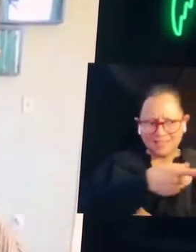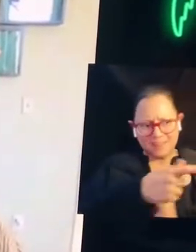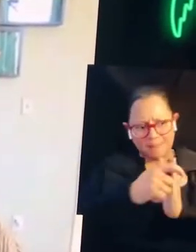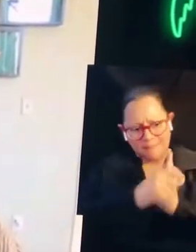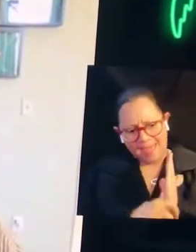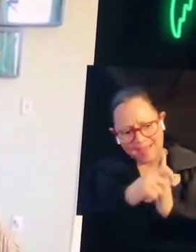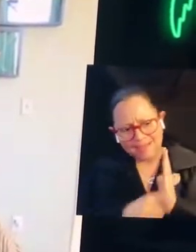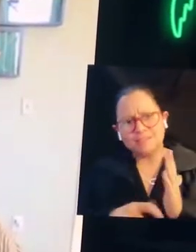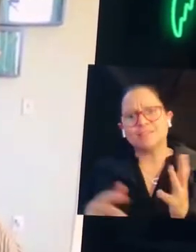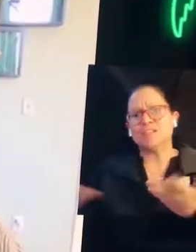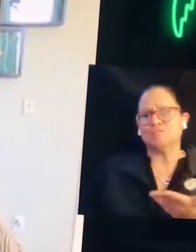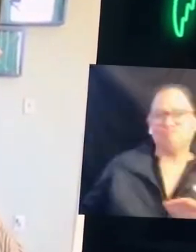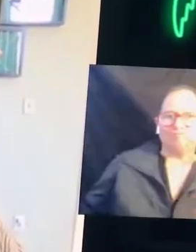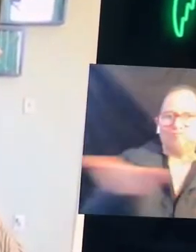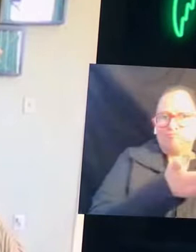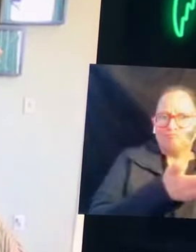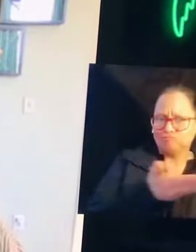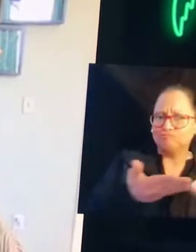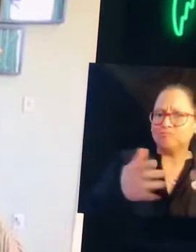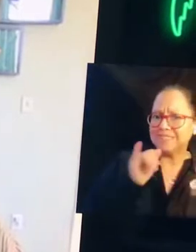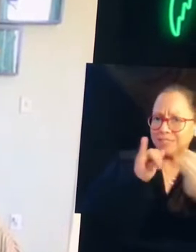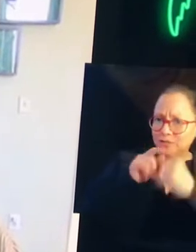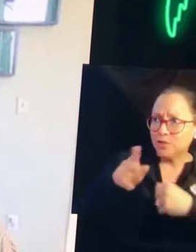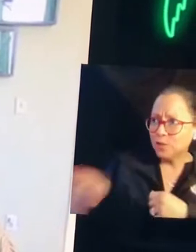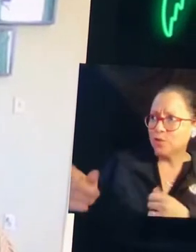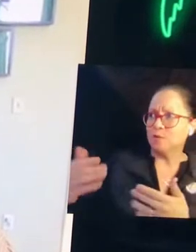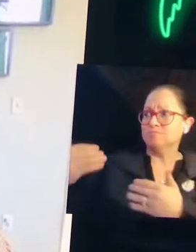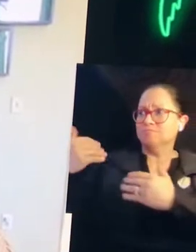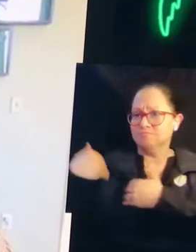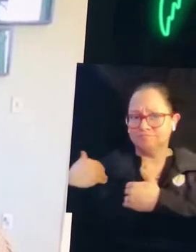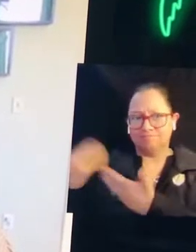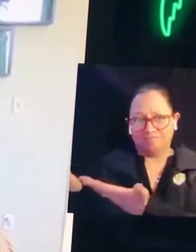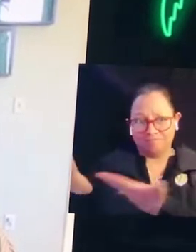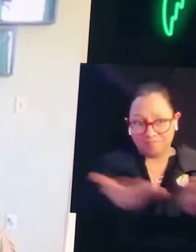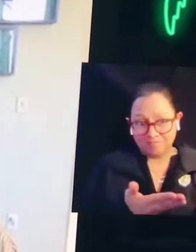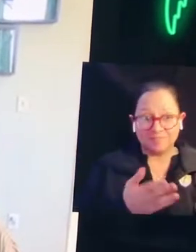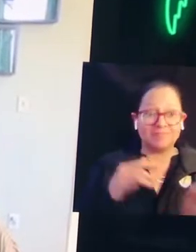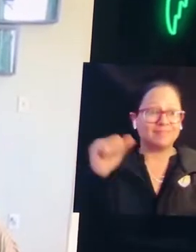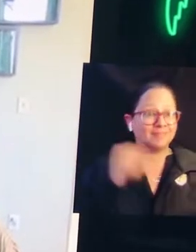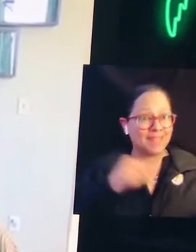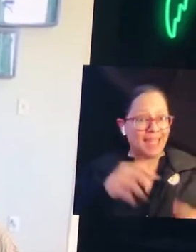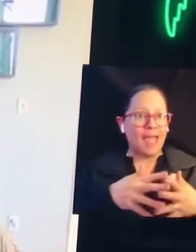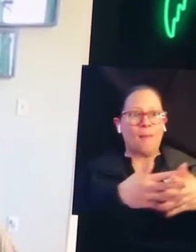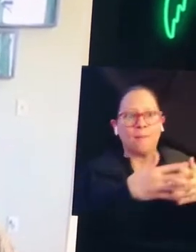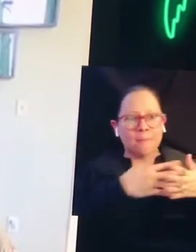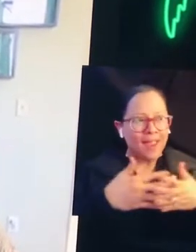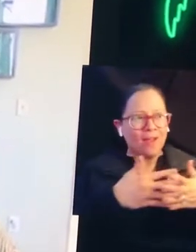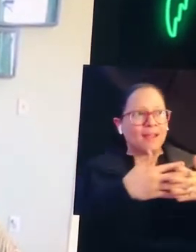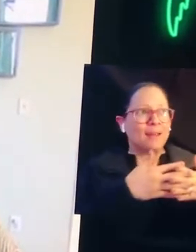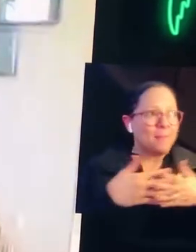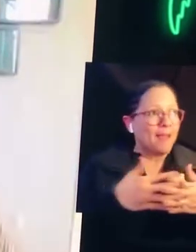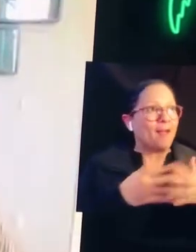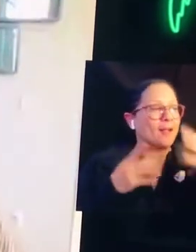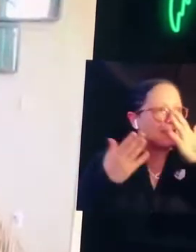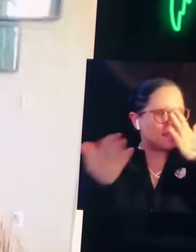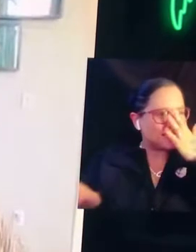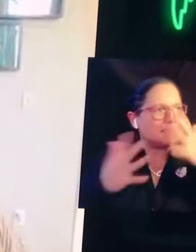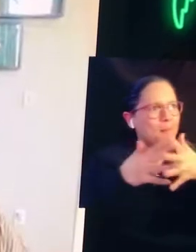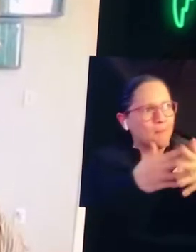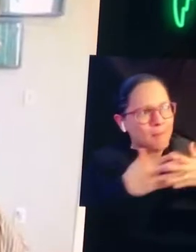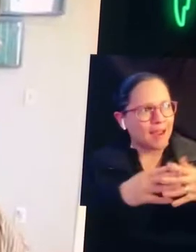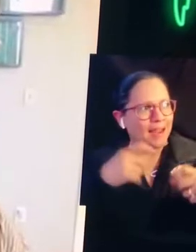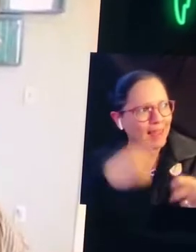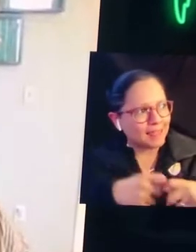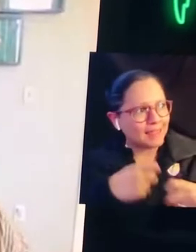bet on? Like you had mentioned, you know, really drilling home that she is American. This is the new era of what Americans look like. She's from